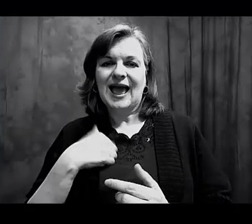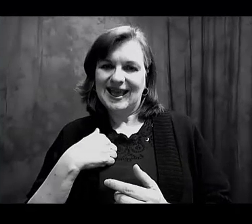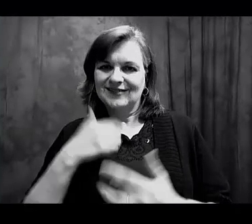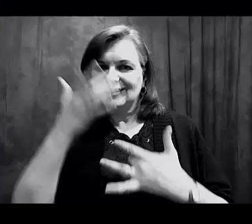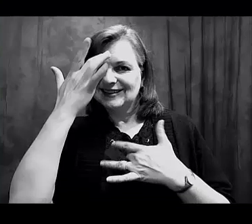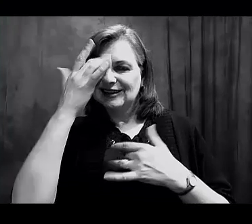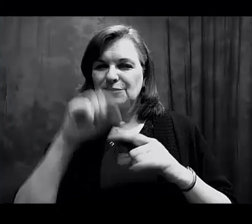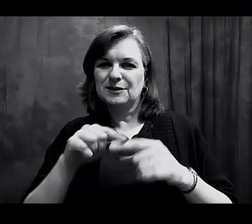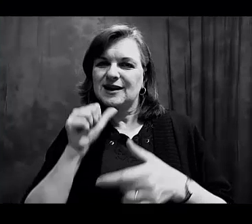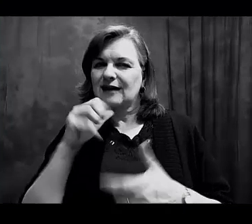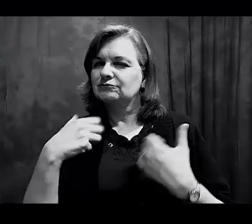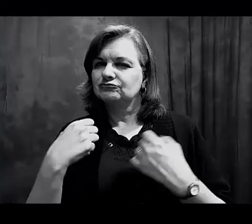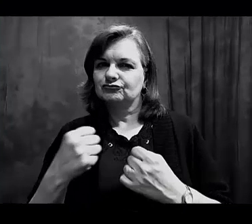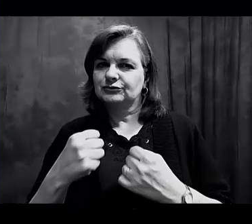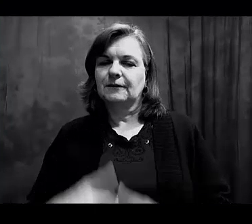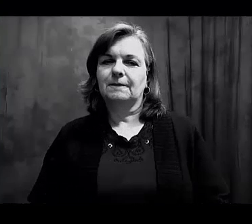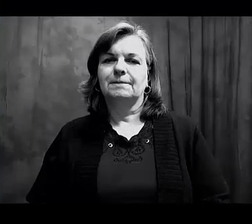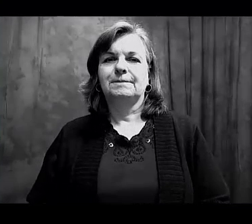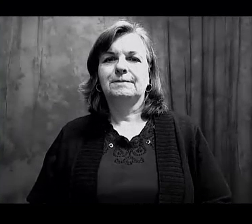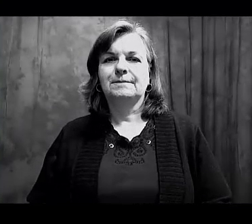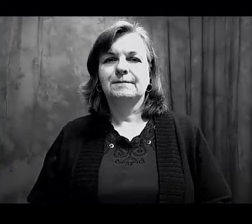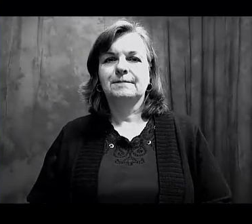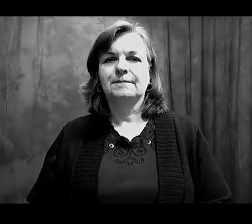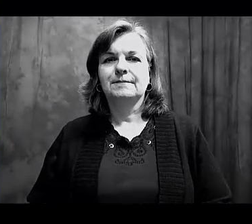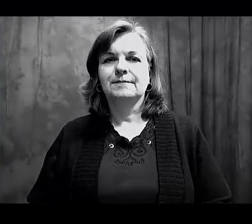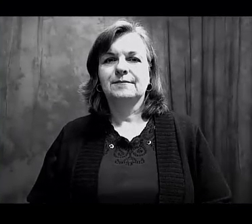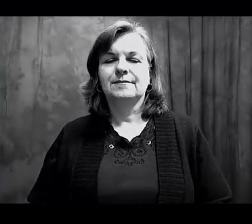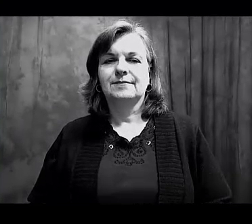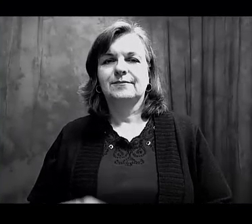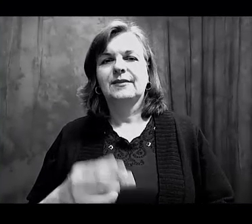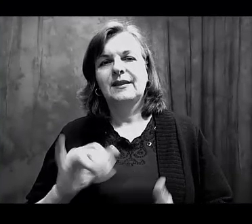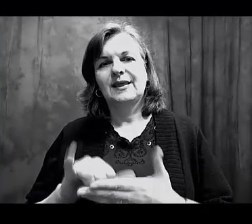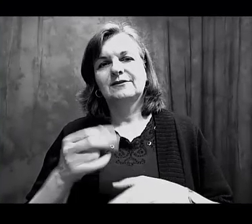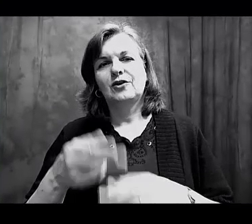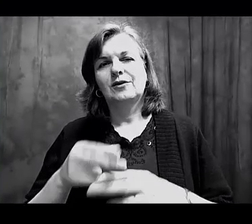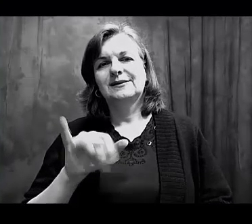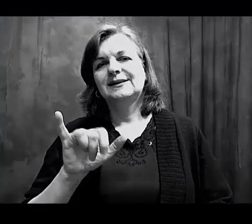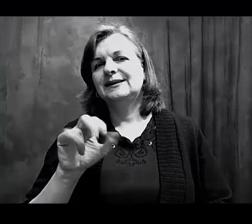receptors. So we have some intermediate form of this disease.